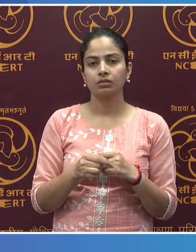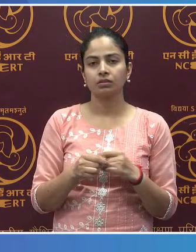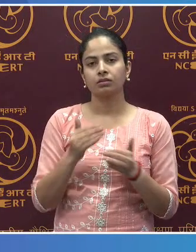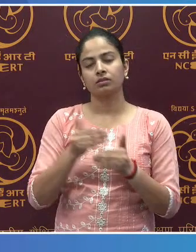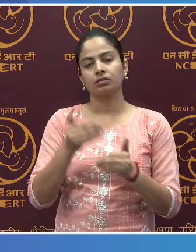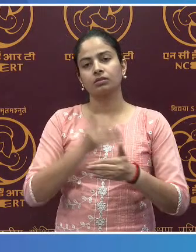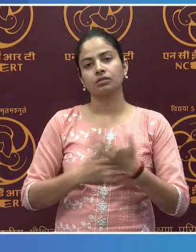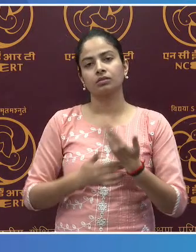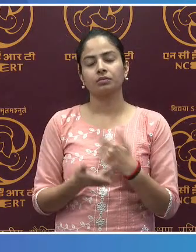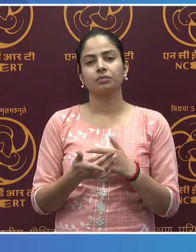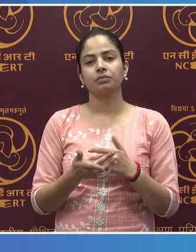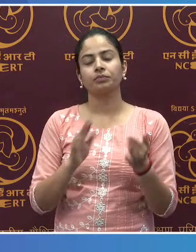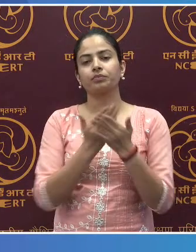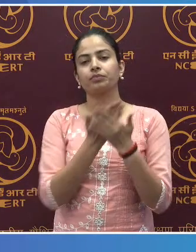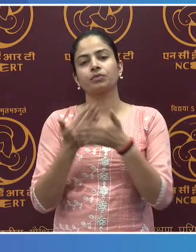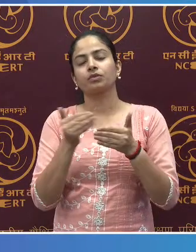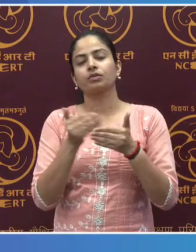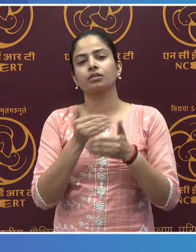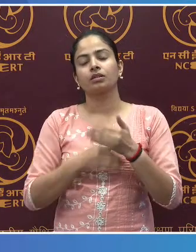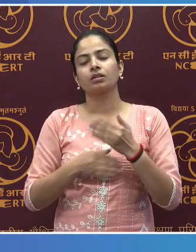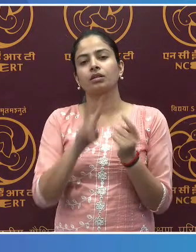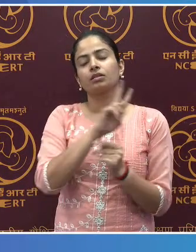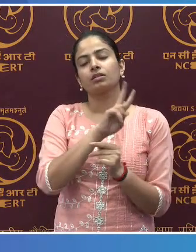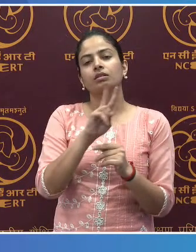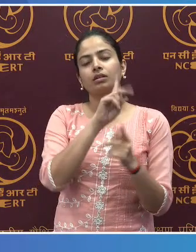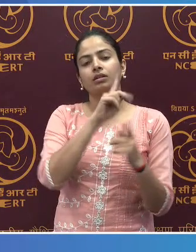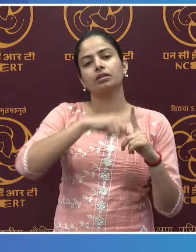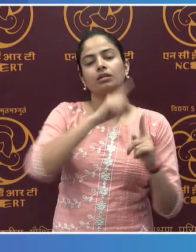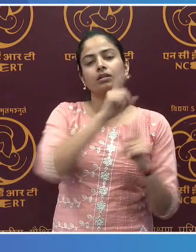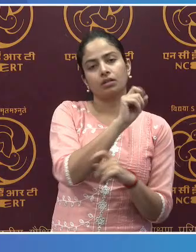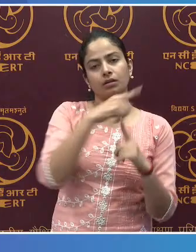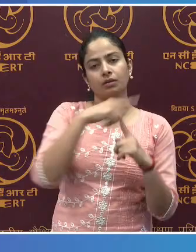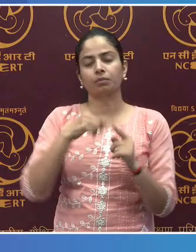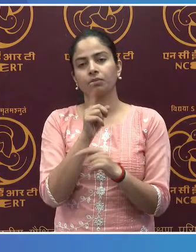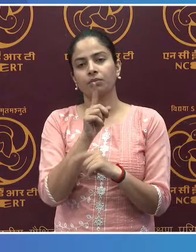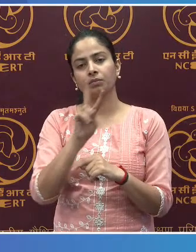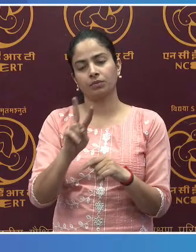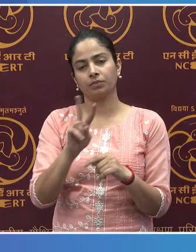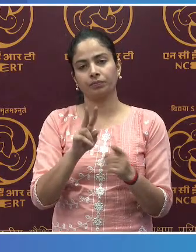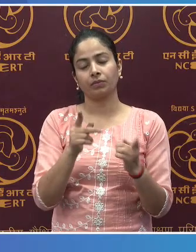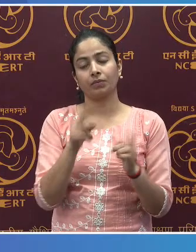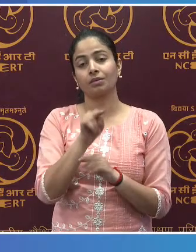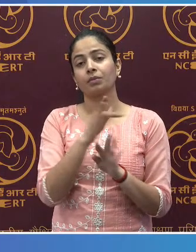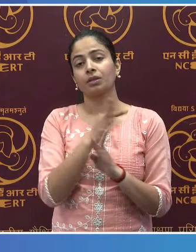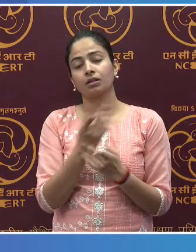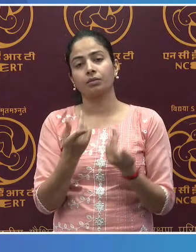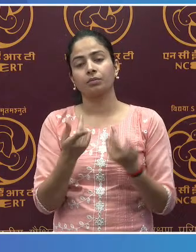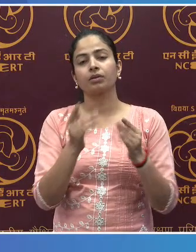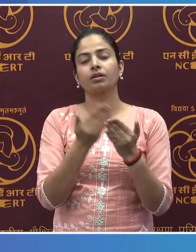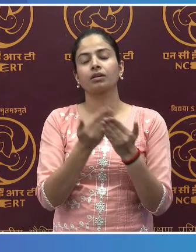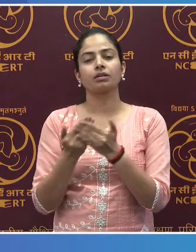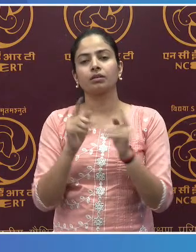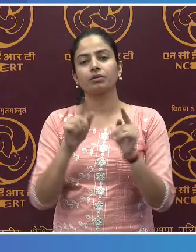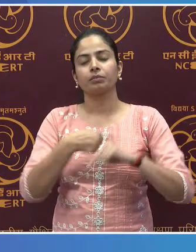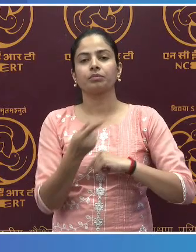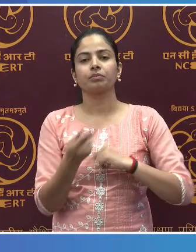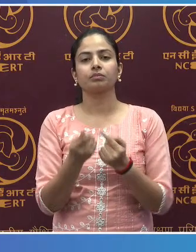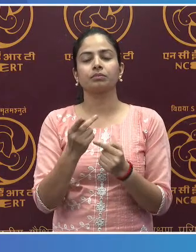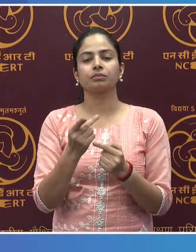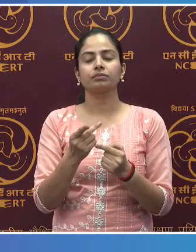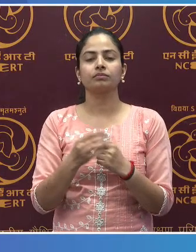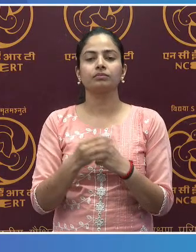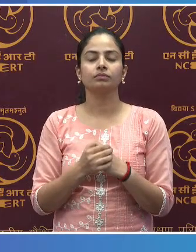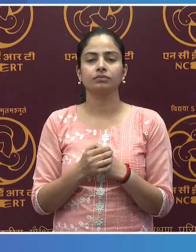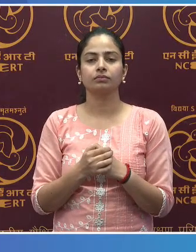Before this, school education was around 10+2. It means that 10 years of the schooling from class 1 to 10 and 2 years of the secondary education, that